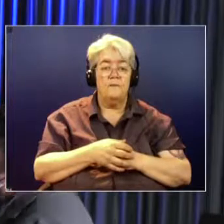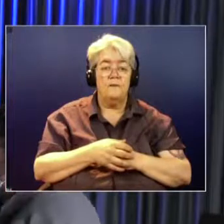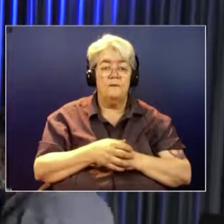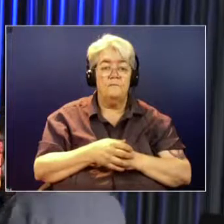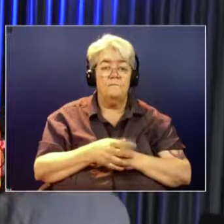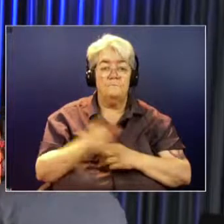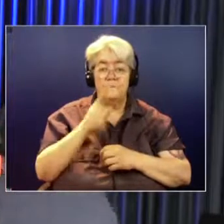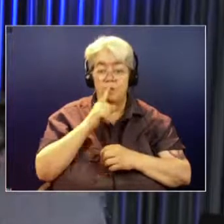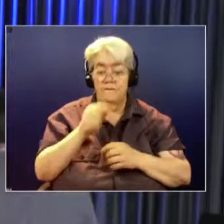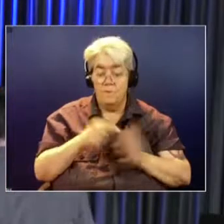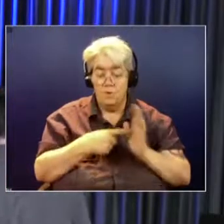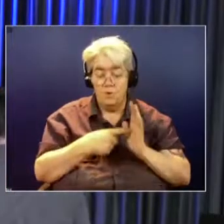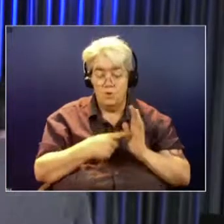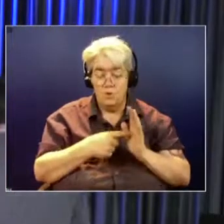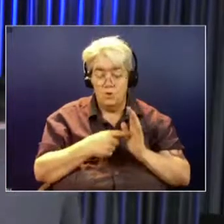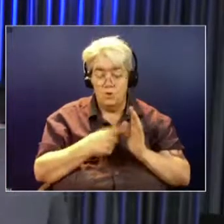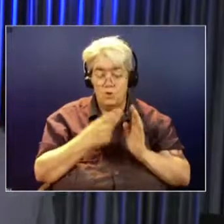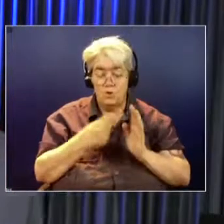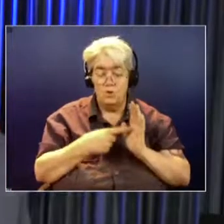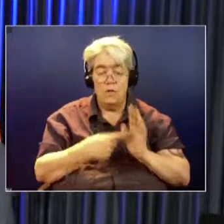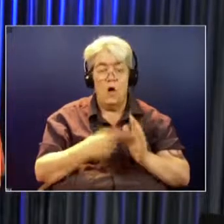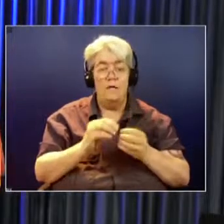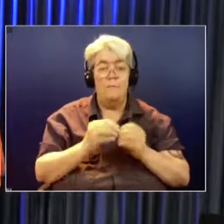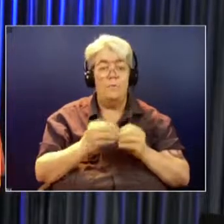Okay, go ahead and